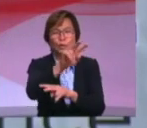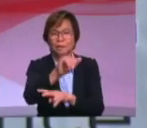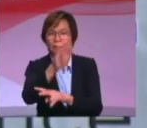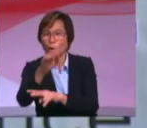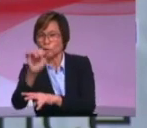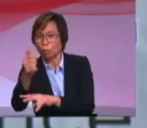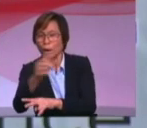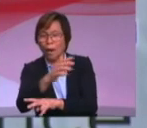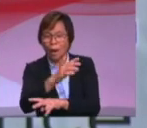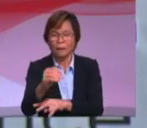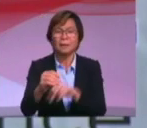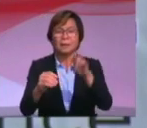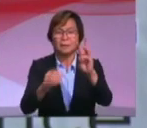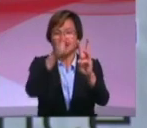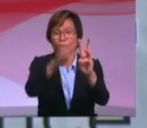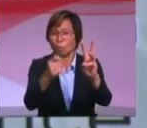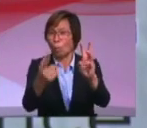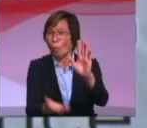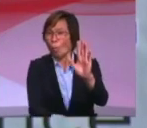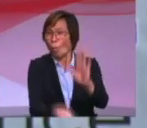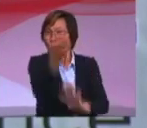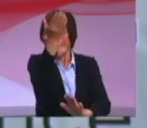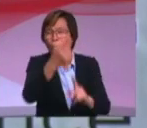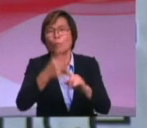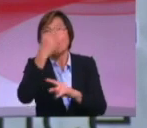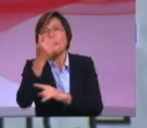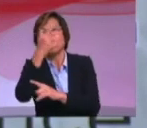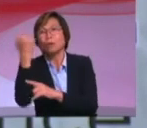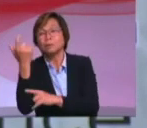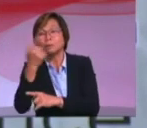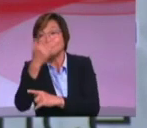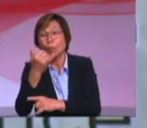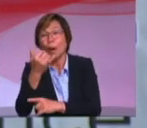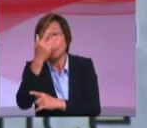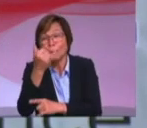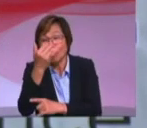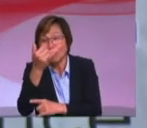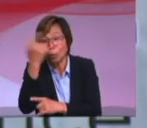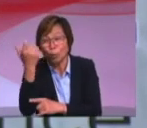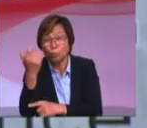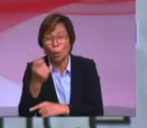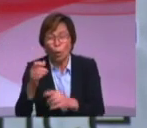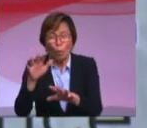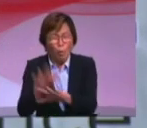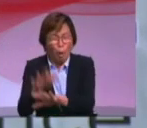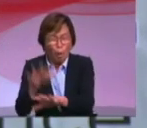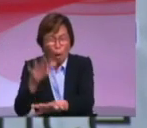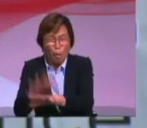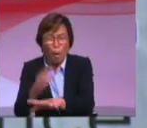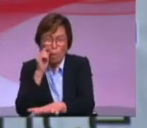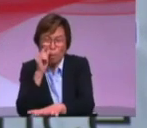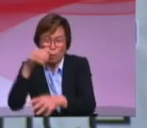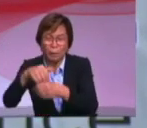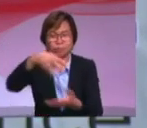october and as well as 6th of november but this is due to the outbreak and the message screening done in the prison for